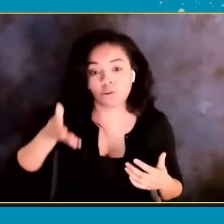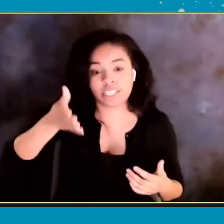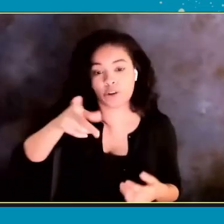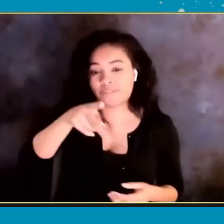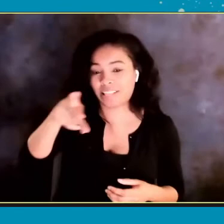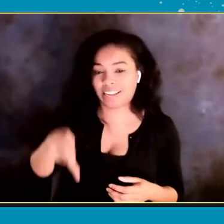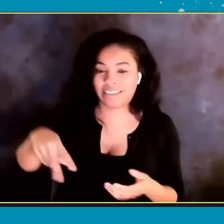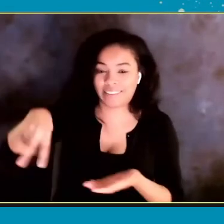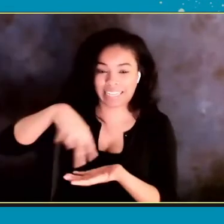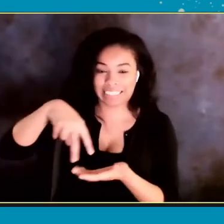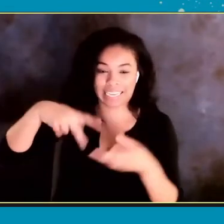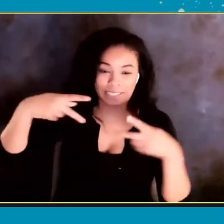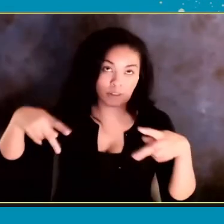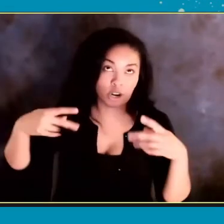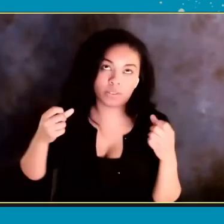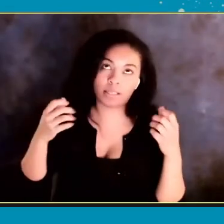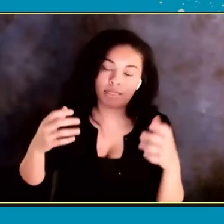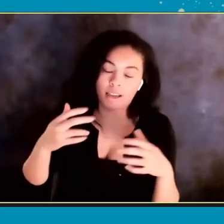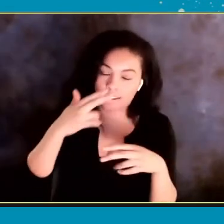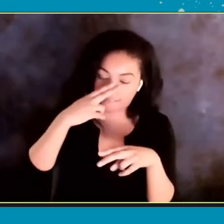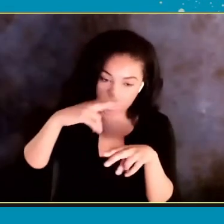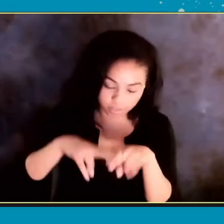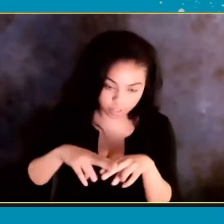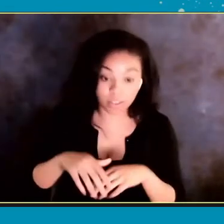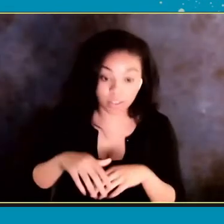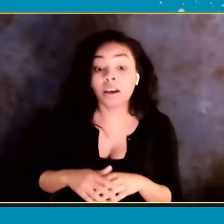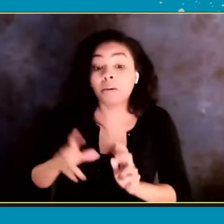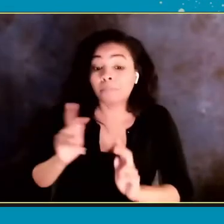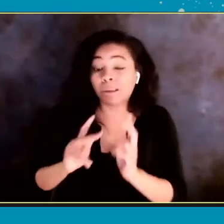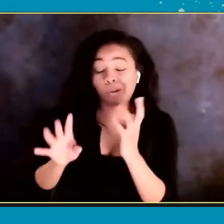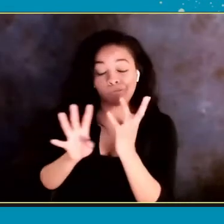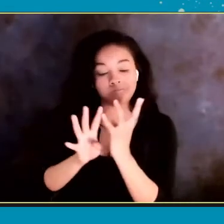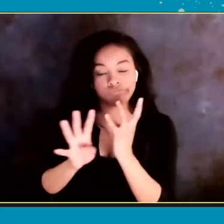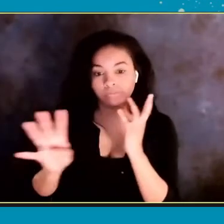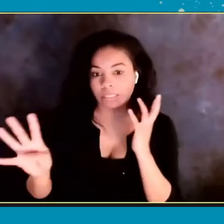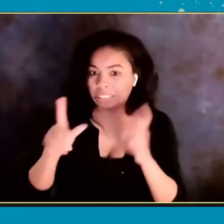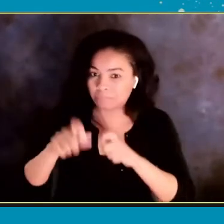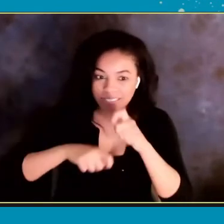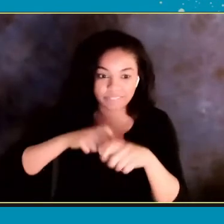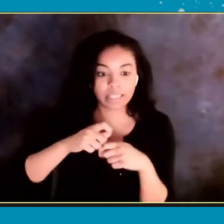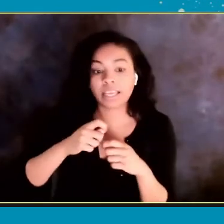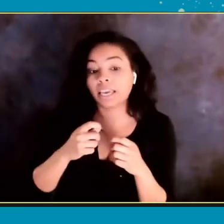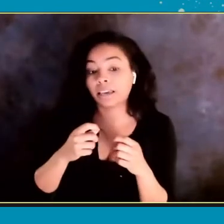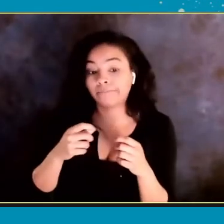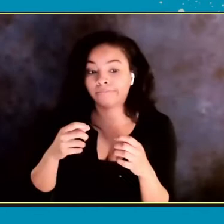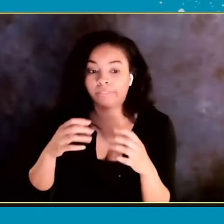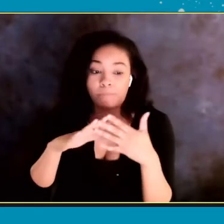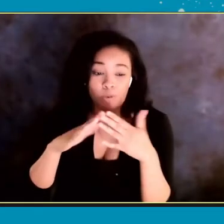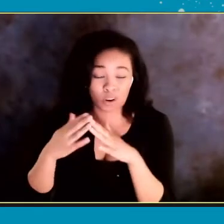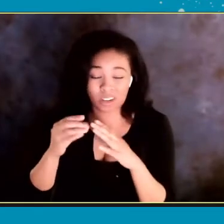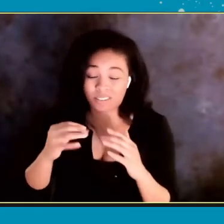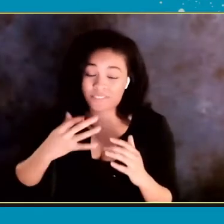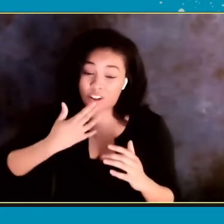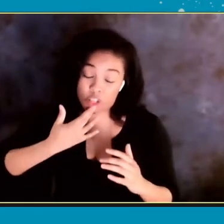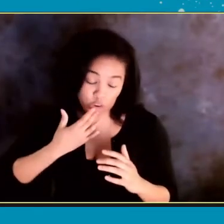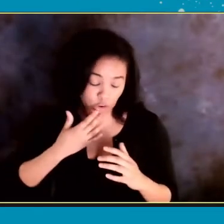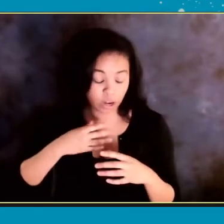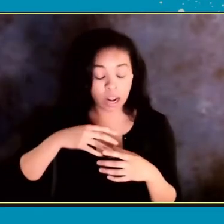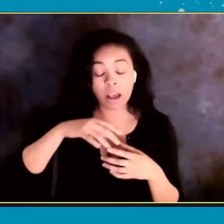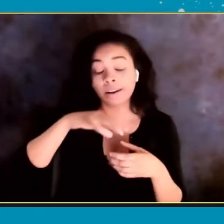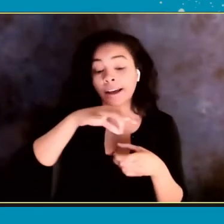fun. As people waited in long lines, especially in communities of color, election defenders handed out water,